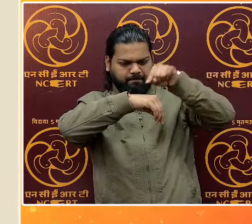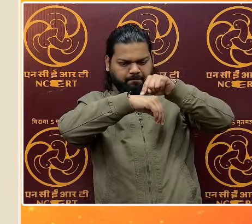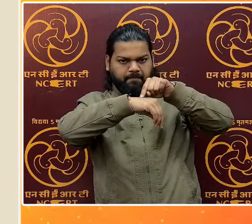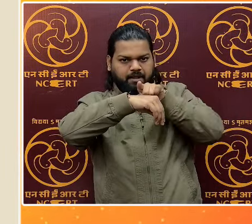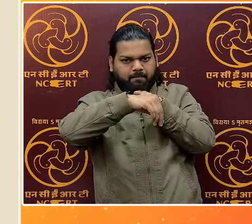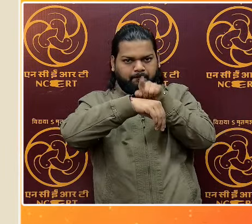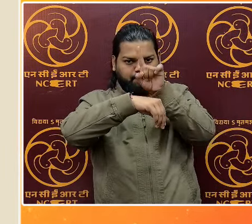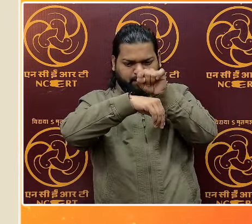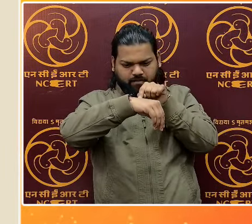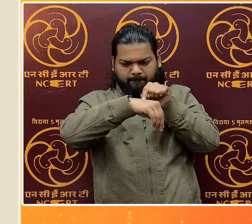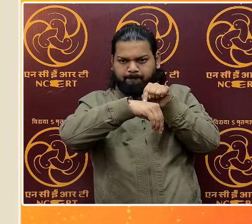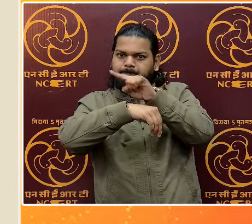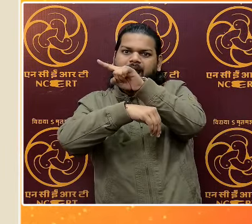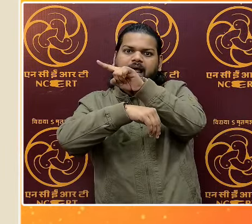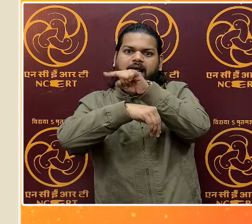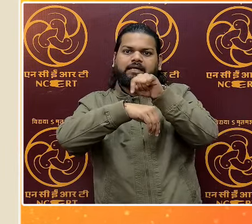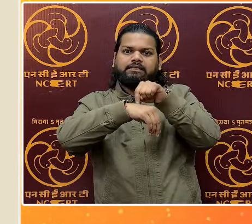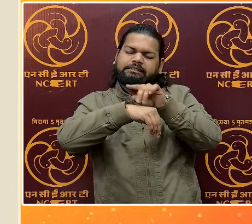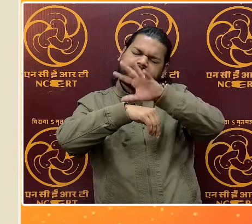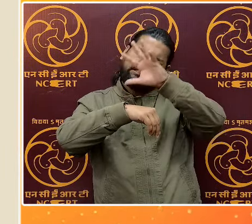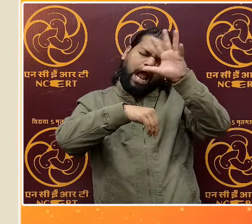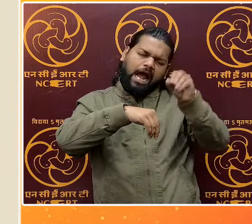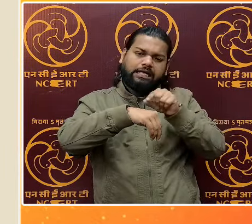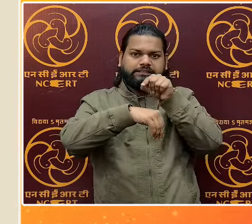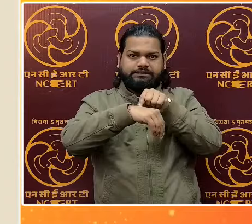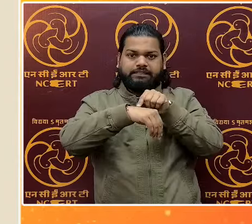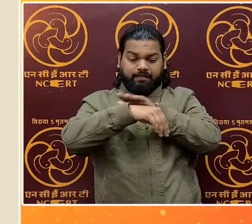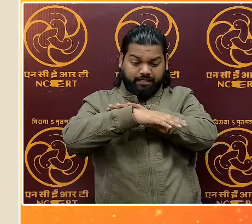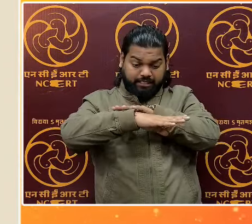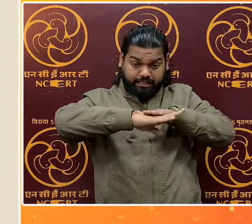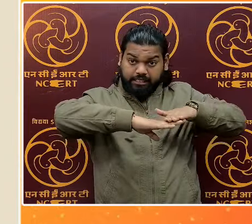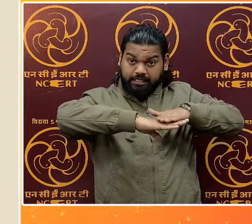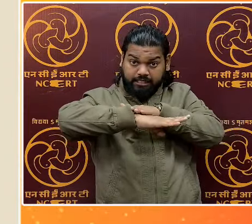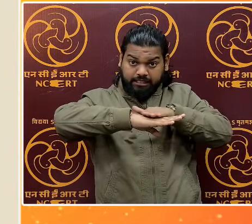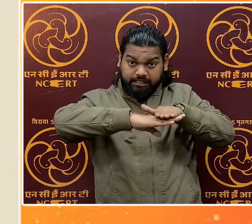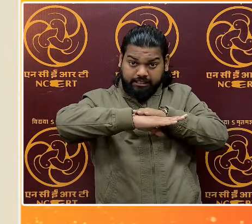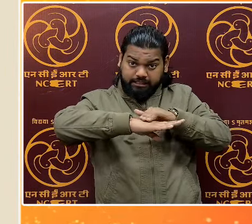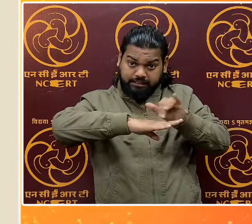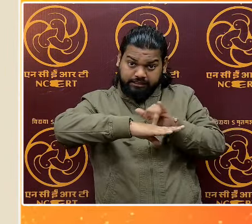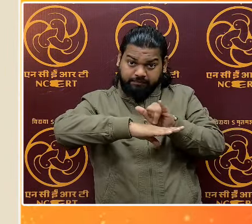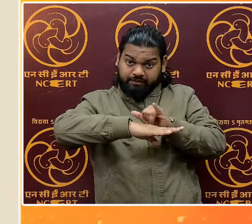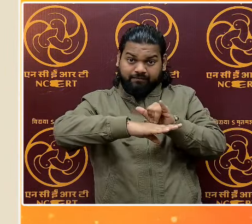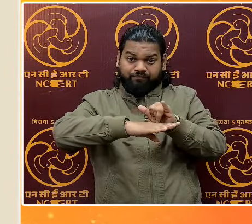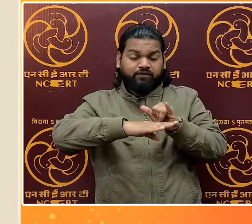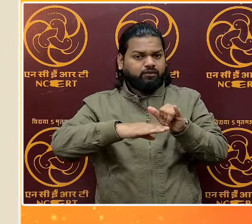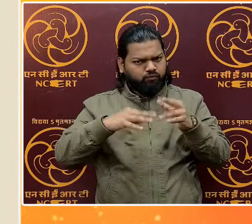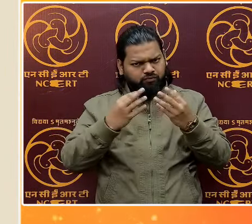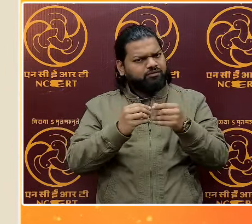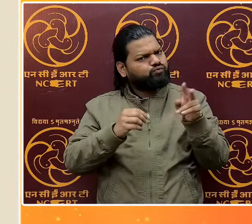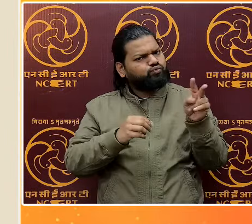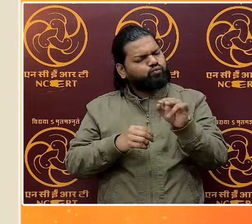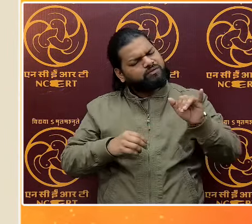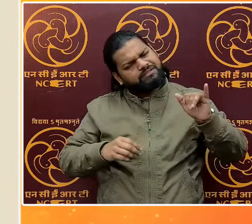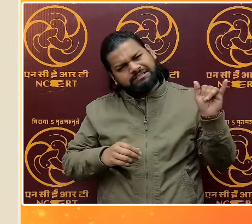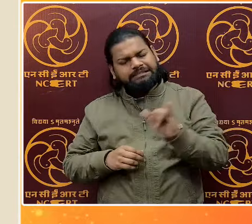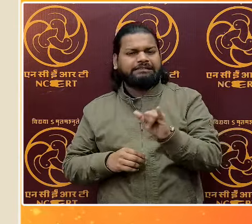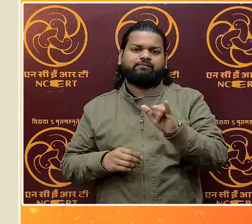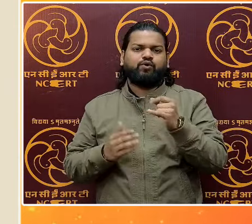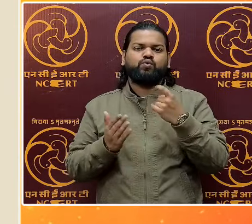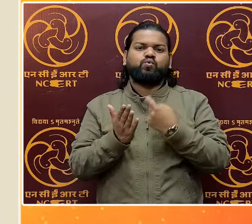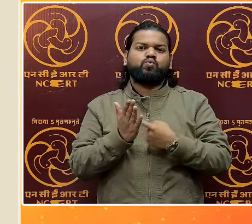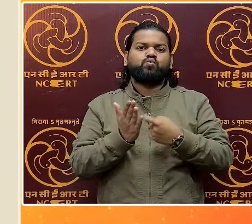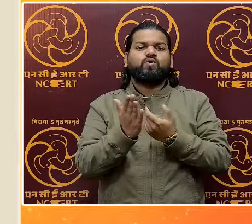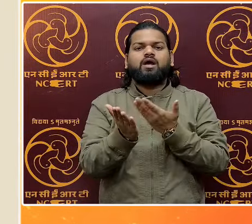called as point of incidence over the mirror. So these two are, we can say that these two are the rules which